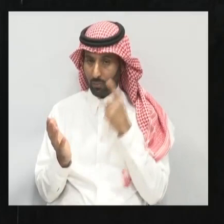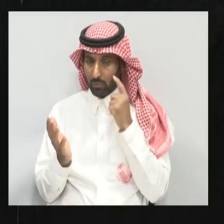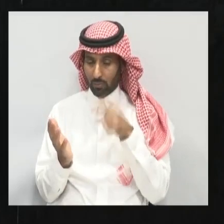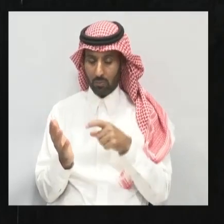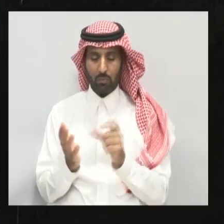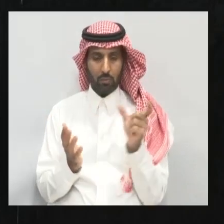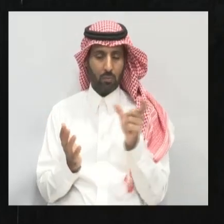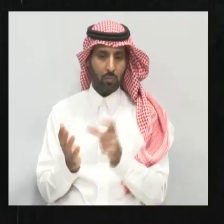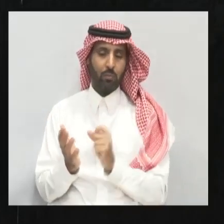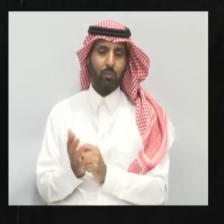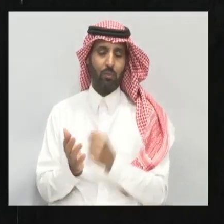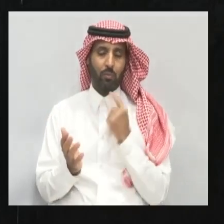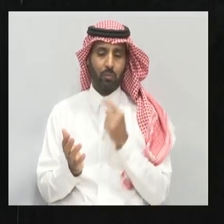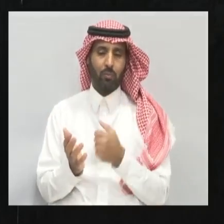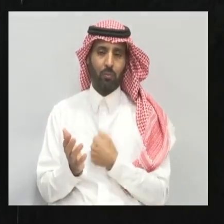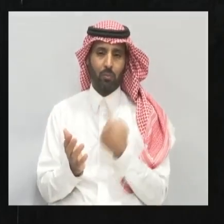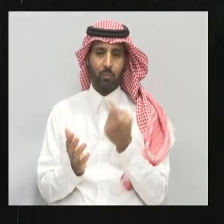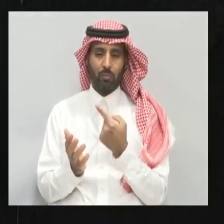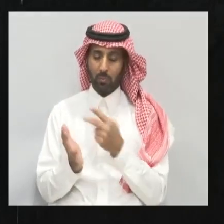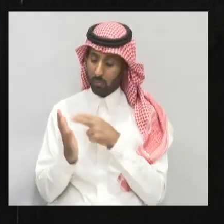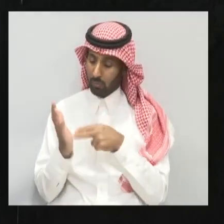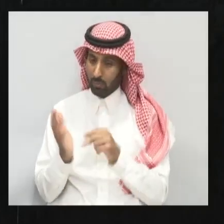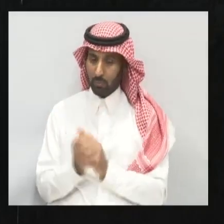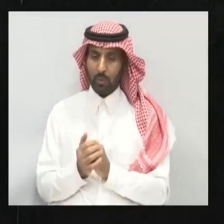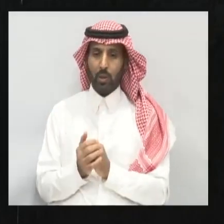look on the words as I read